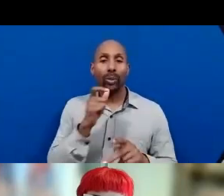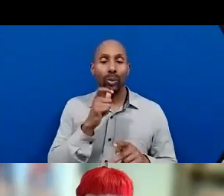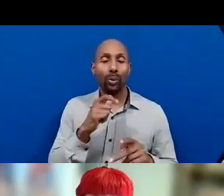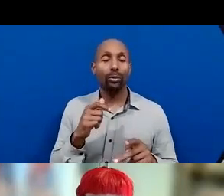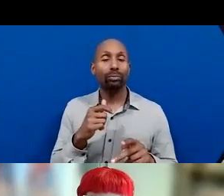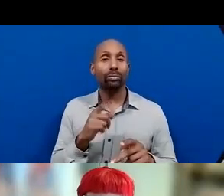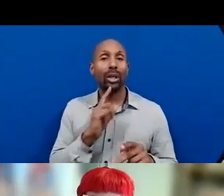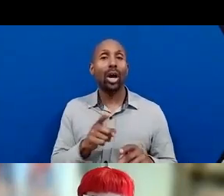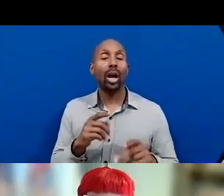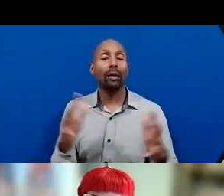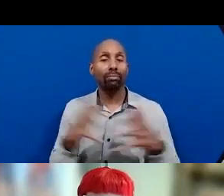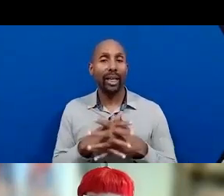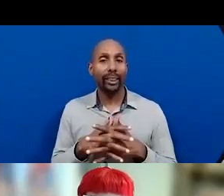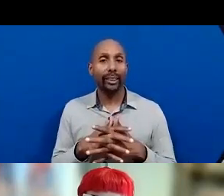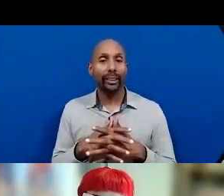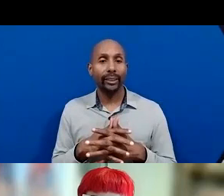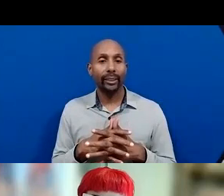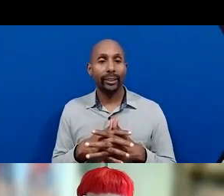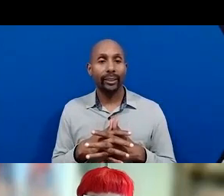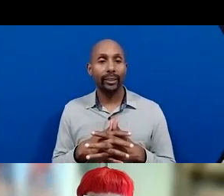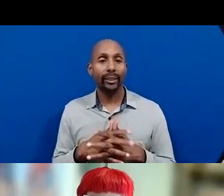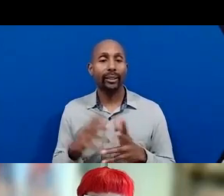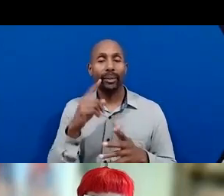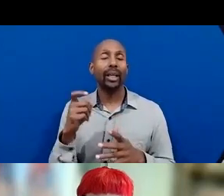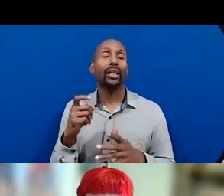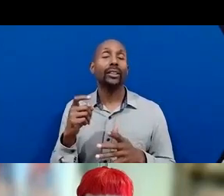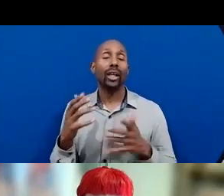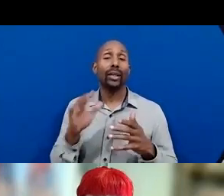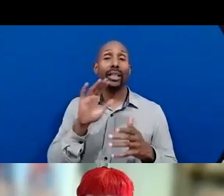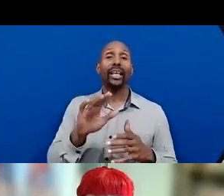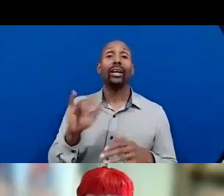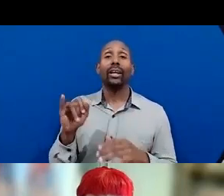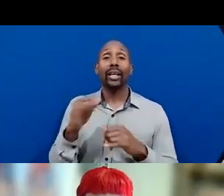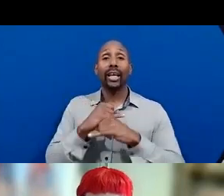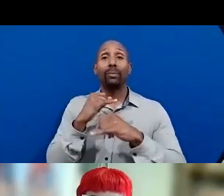the reason for people who are pregnant is because their immune systems are already taxed from the pregnancy.